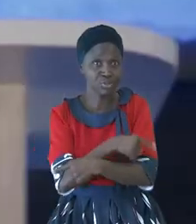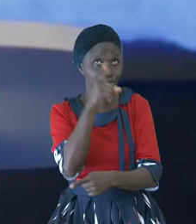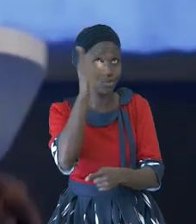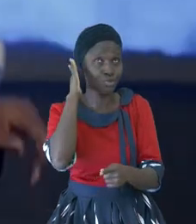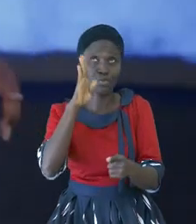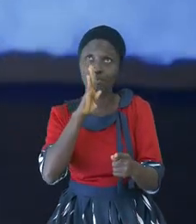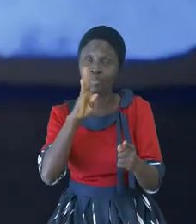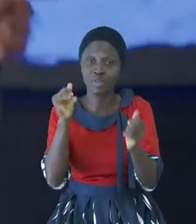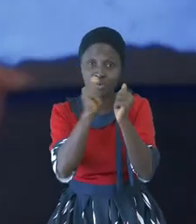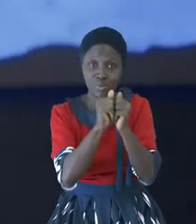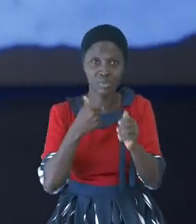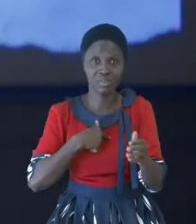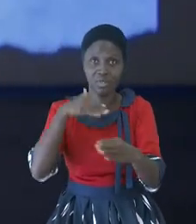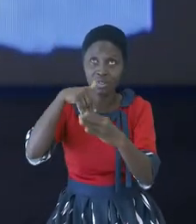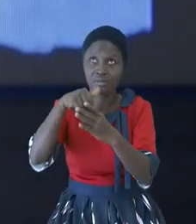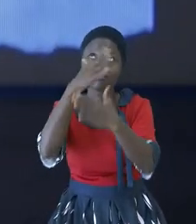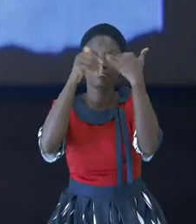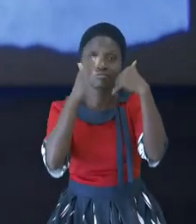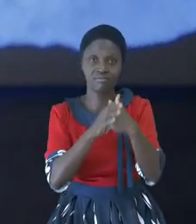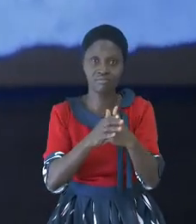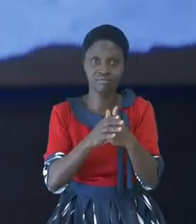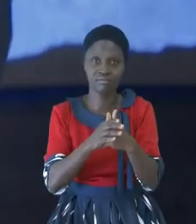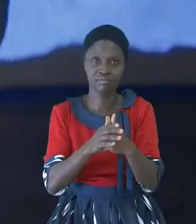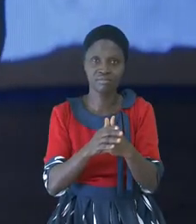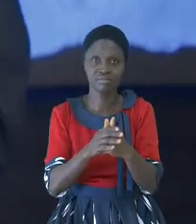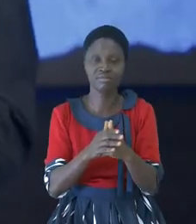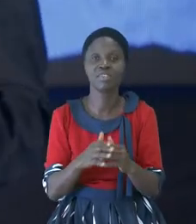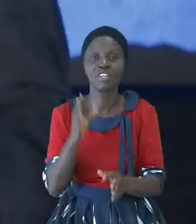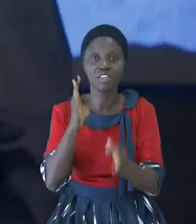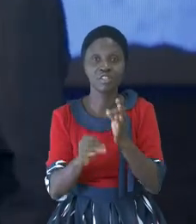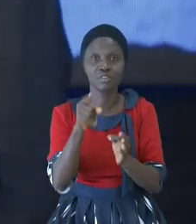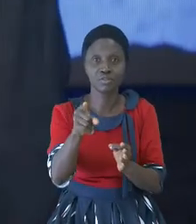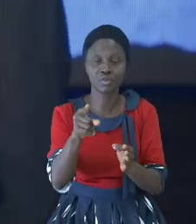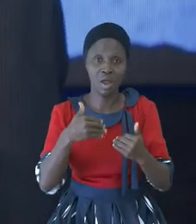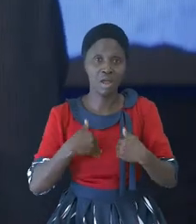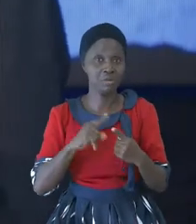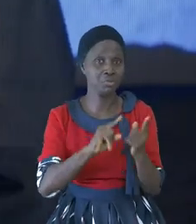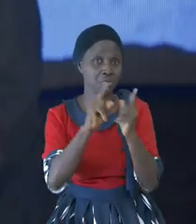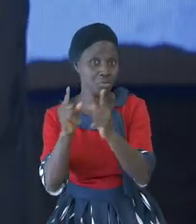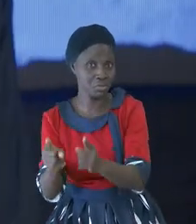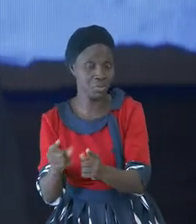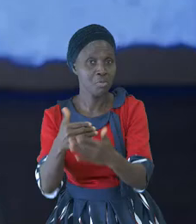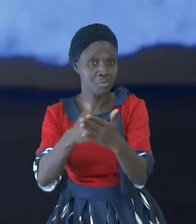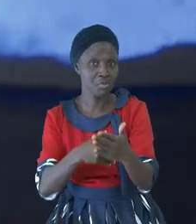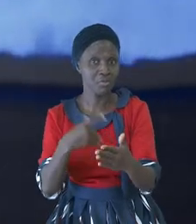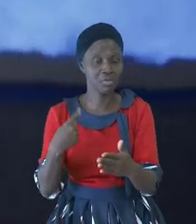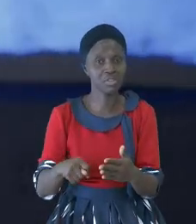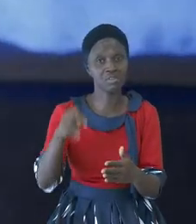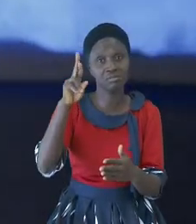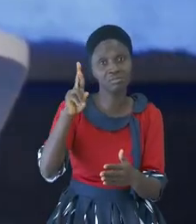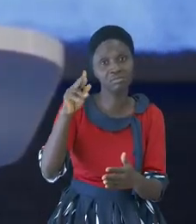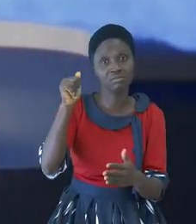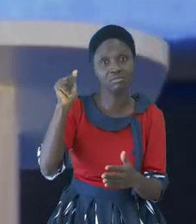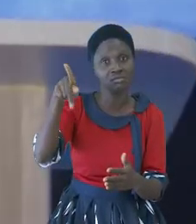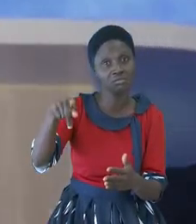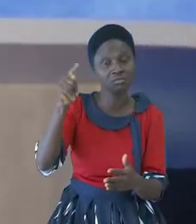cross over to the other side, if you have to go before the rapture takes place, the Lord will tell